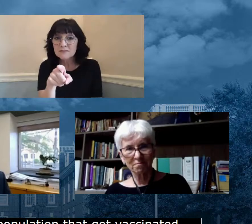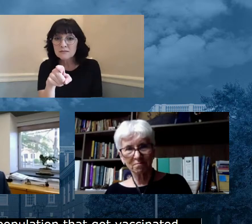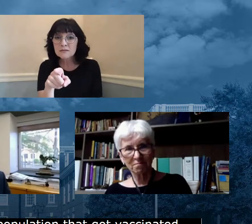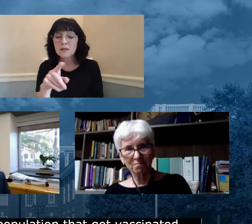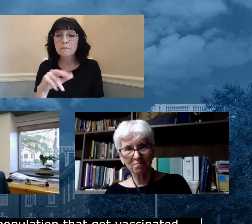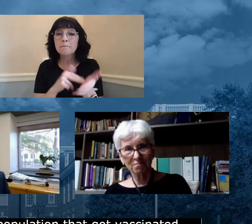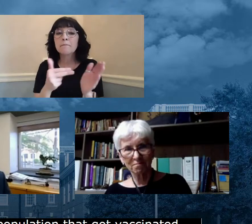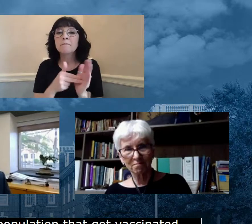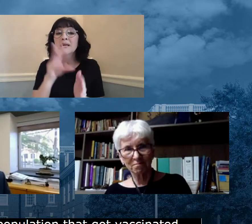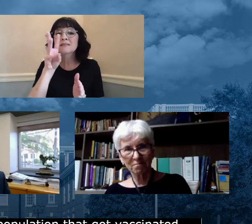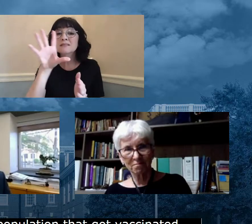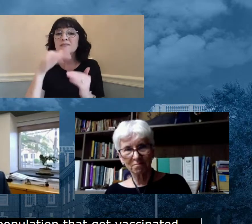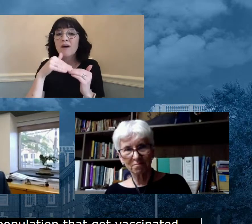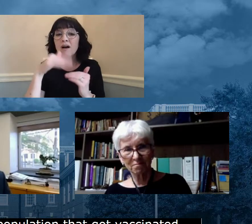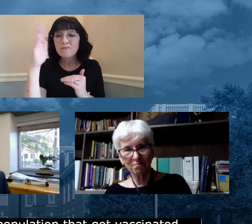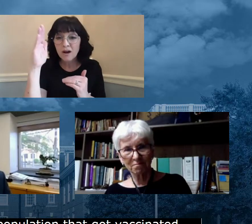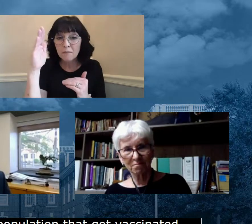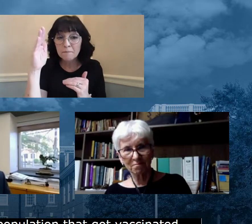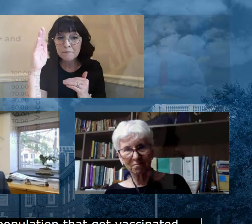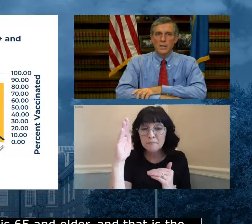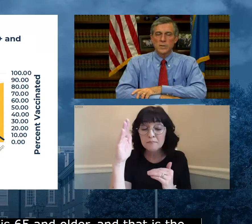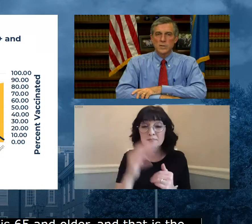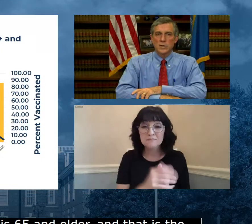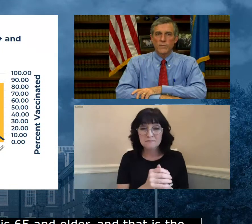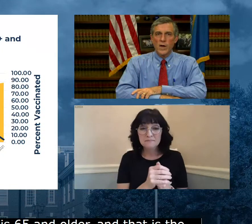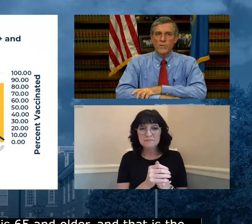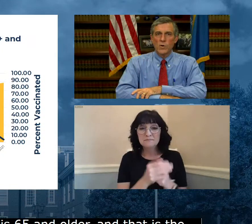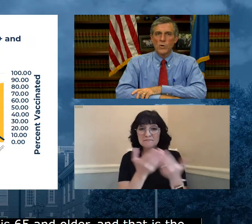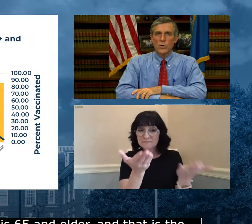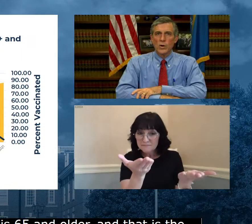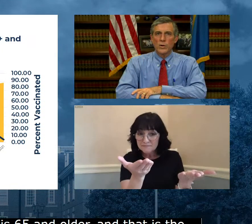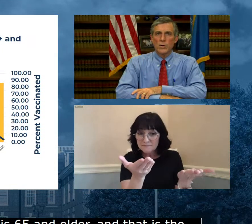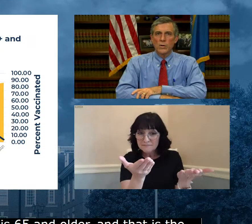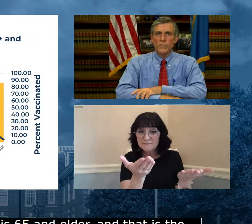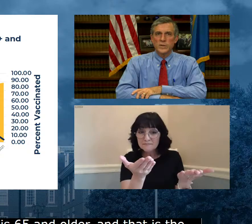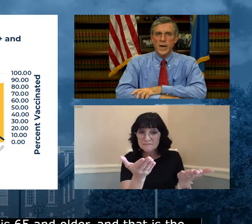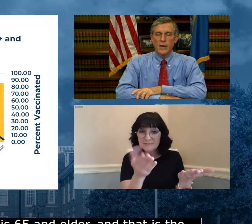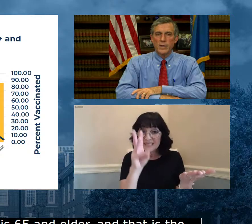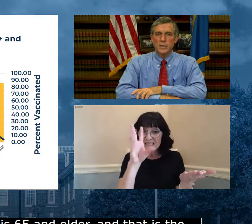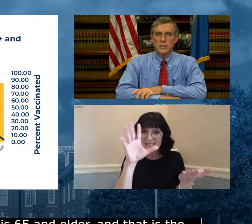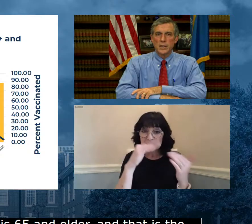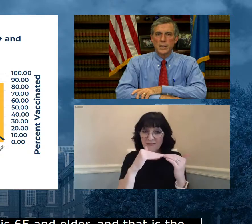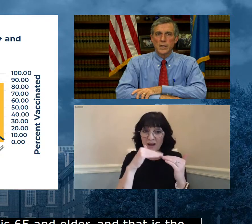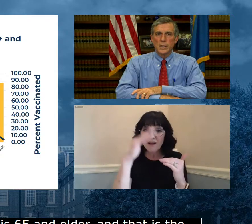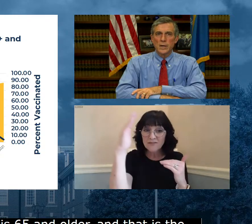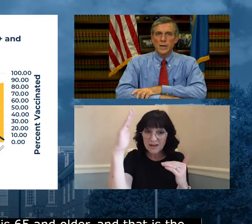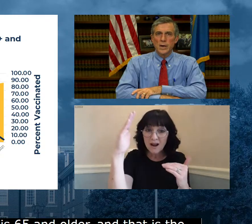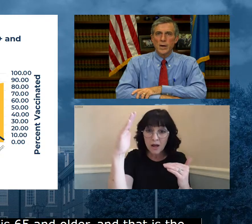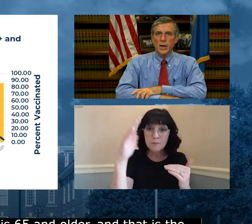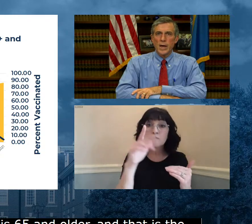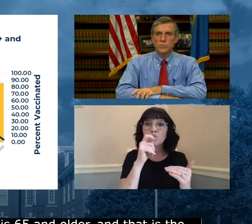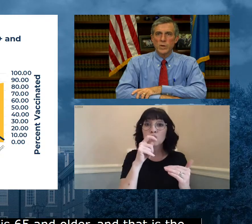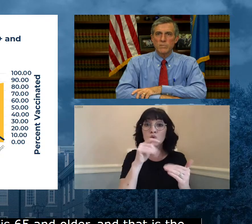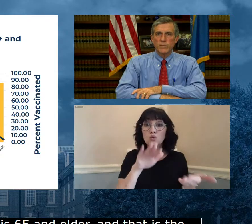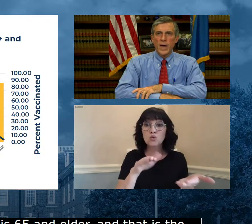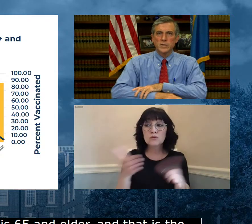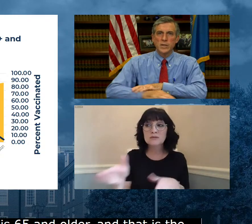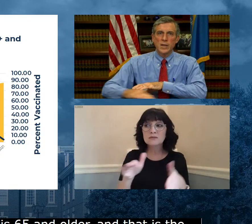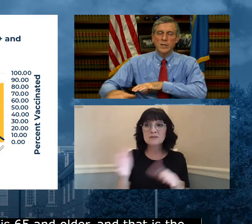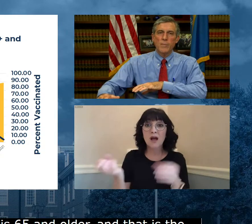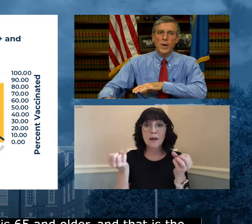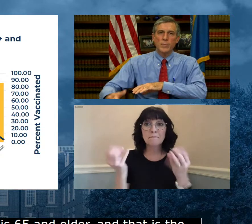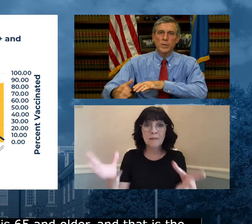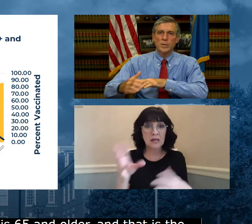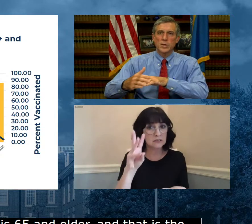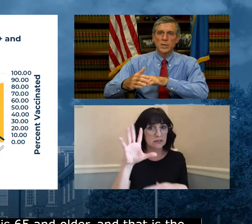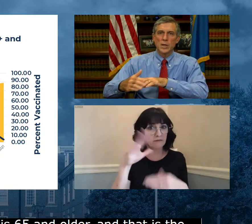The yellow graph, there it is again, 65 and older on fatalities. As we vaccinated